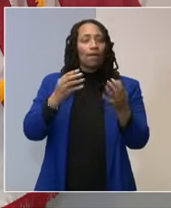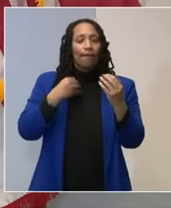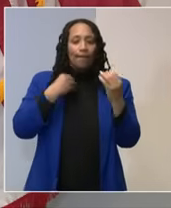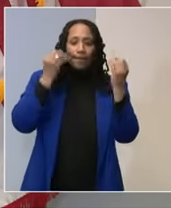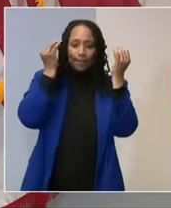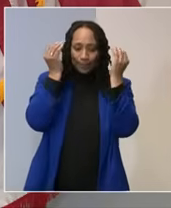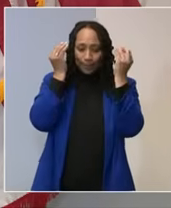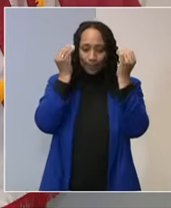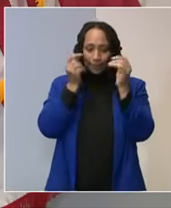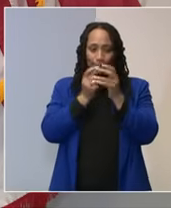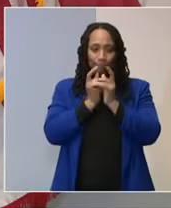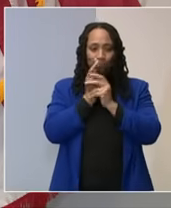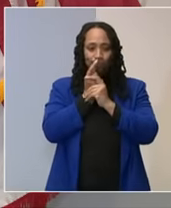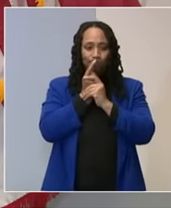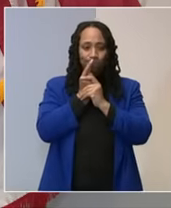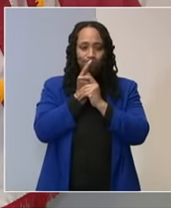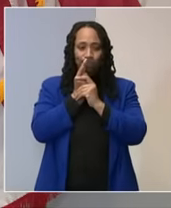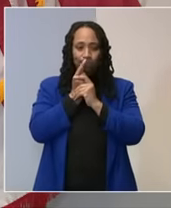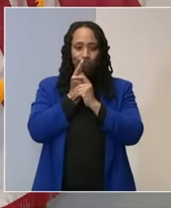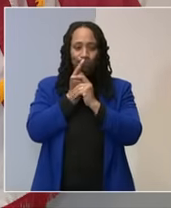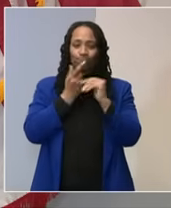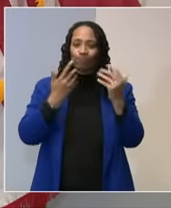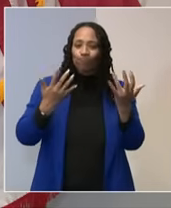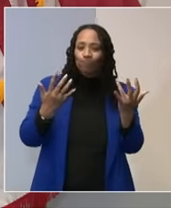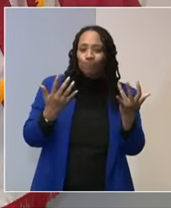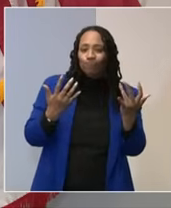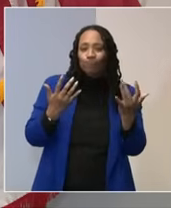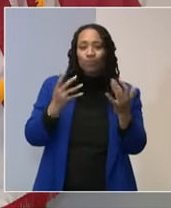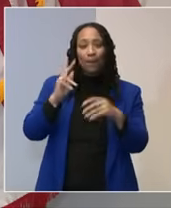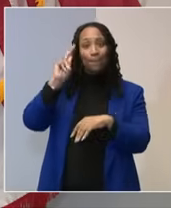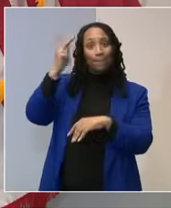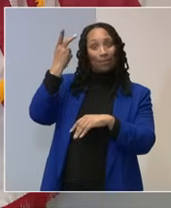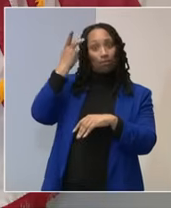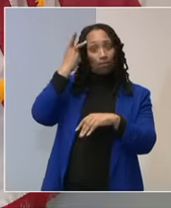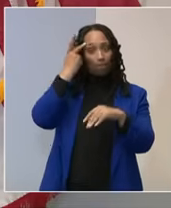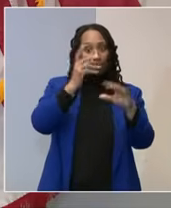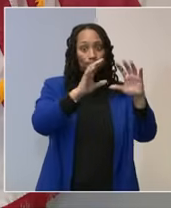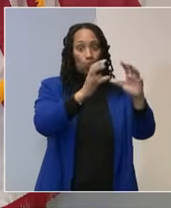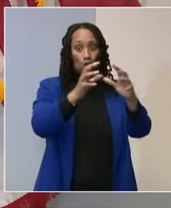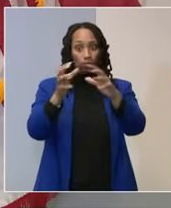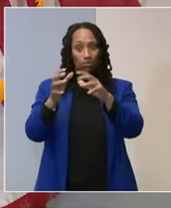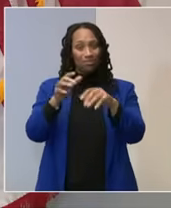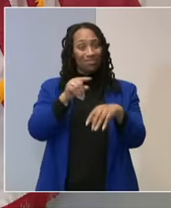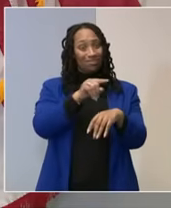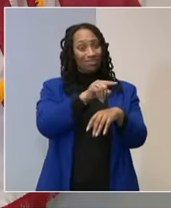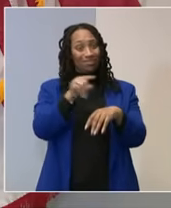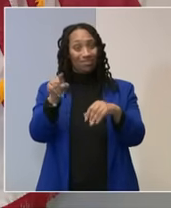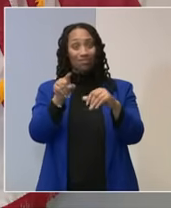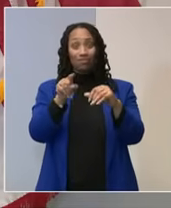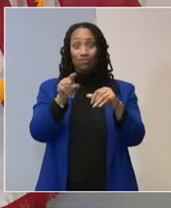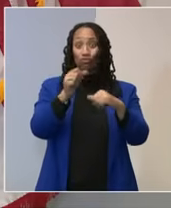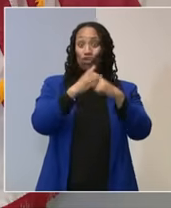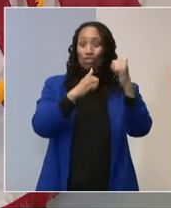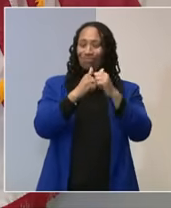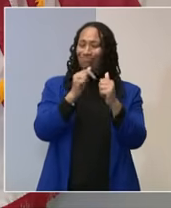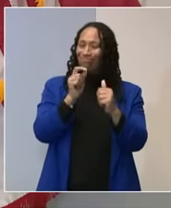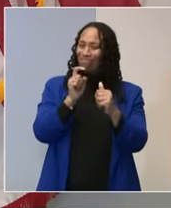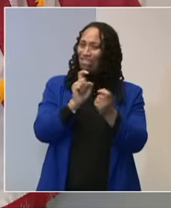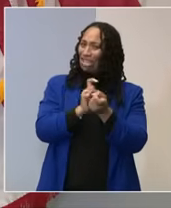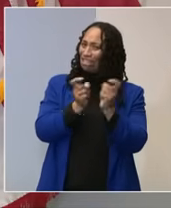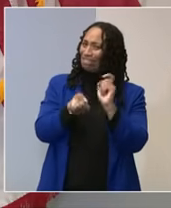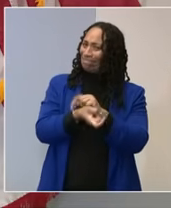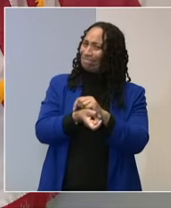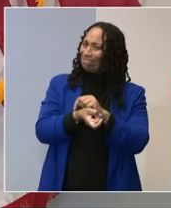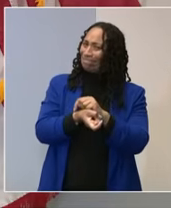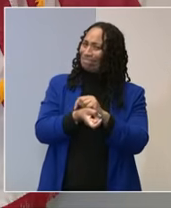I think the party structure is a little bit different than it was when I started running.